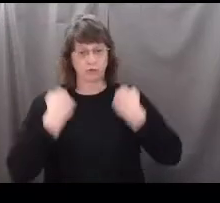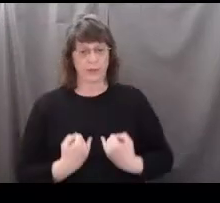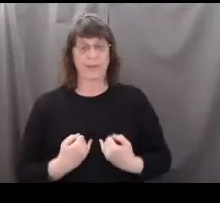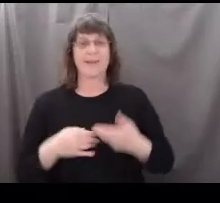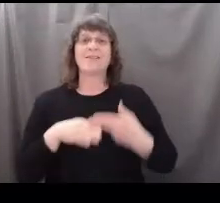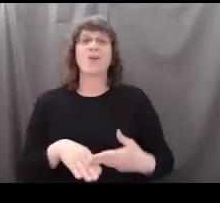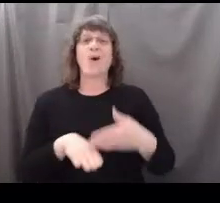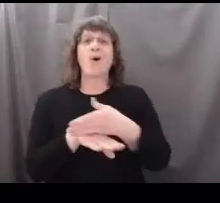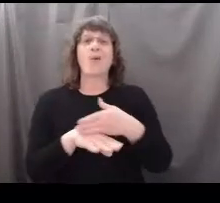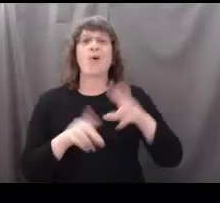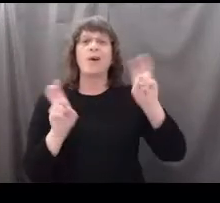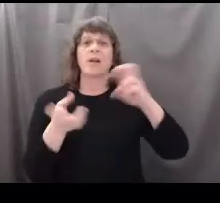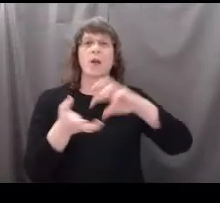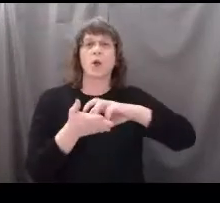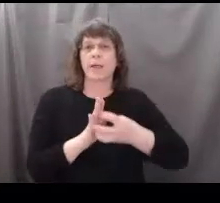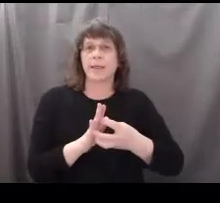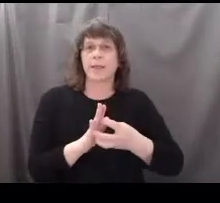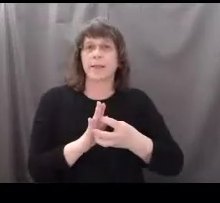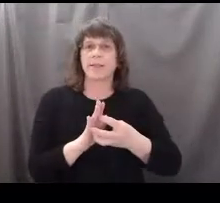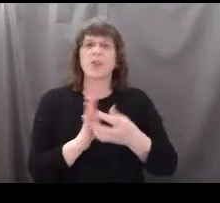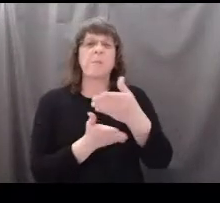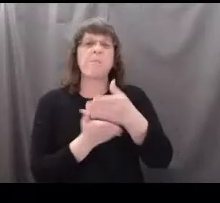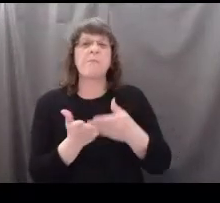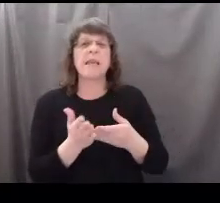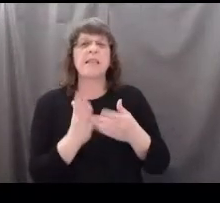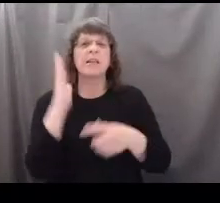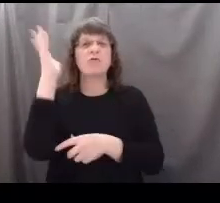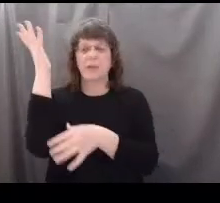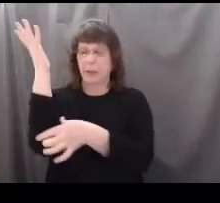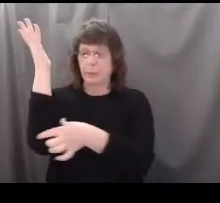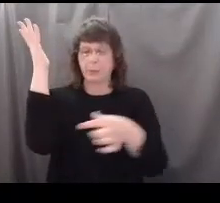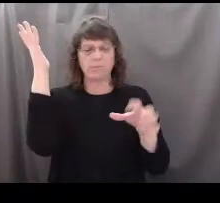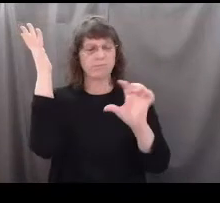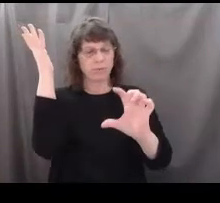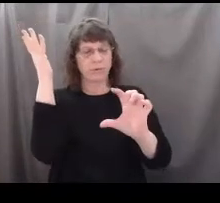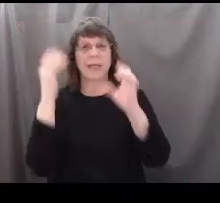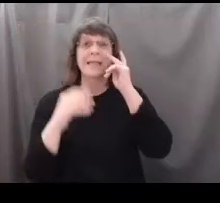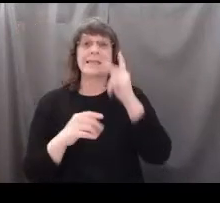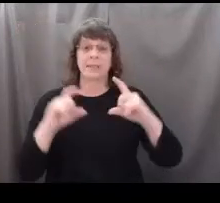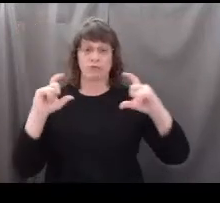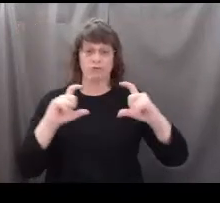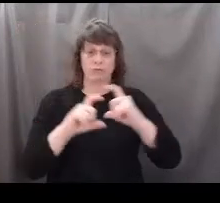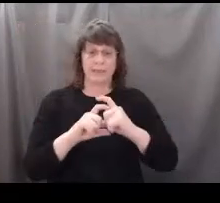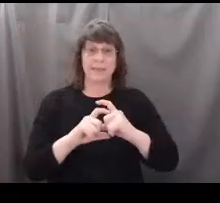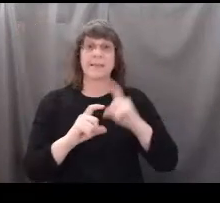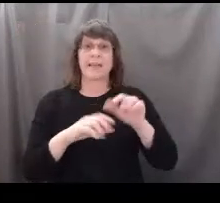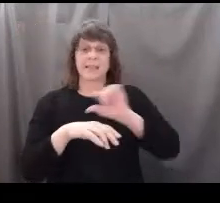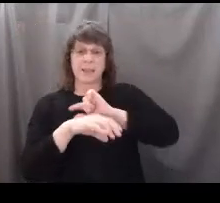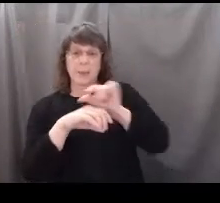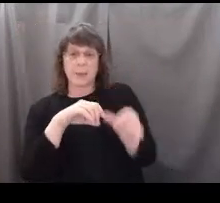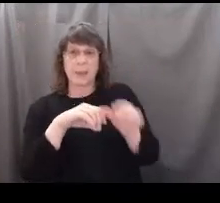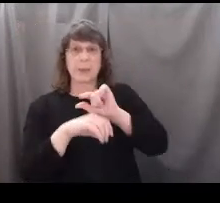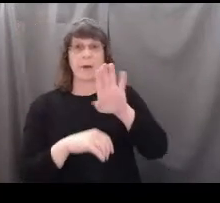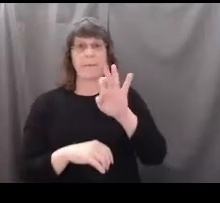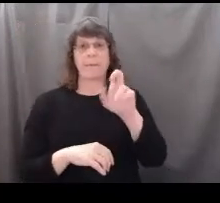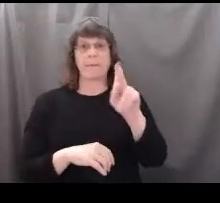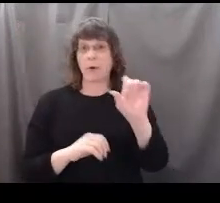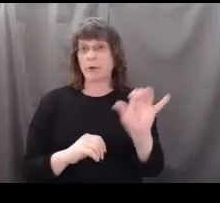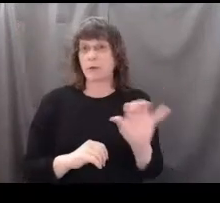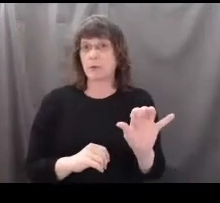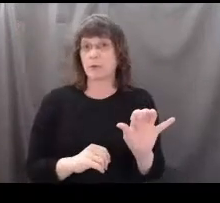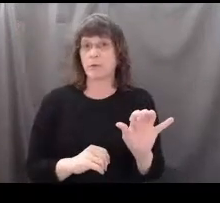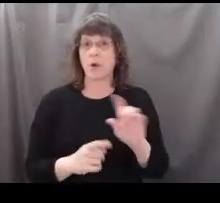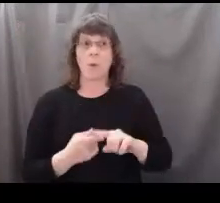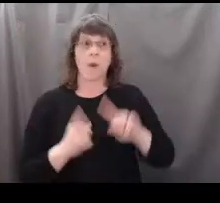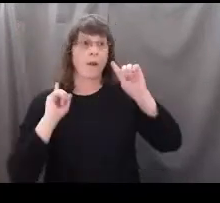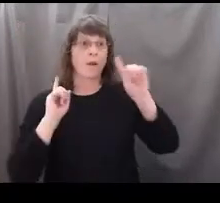just a slice out of a tree. So you can see all of the rings on the inside and the bark on the outside. So when we're at